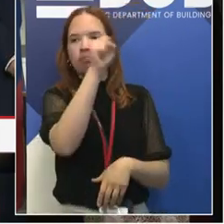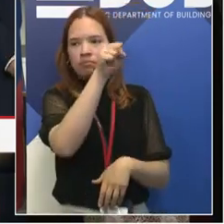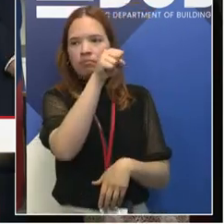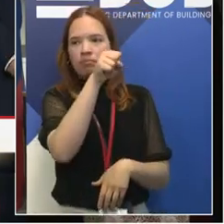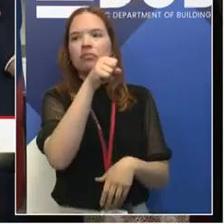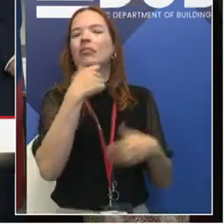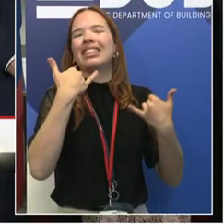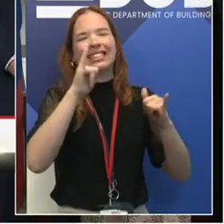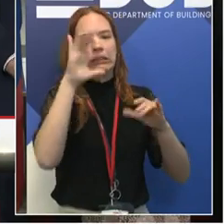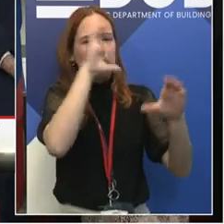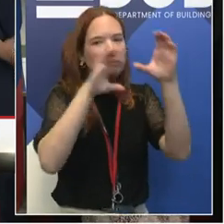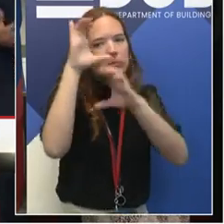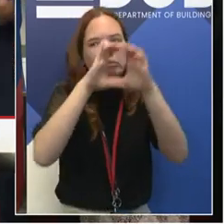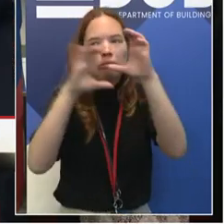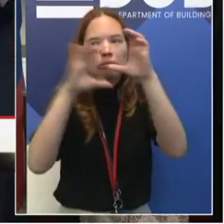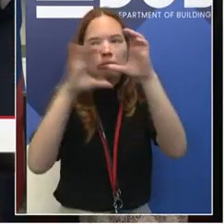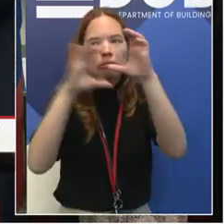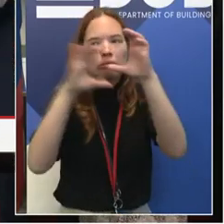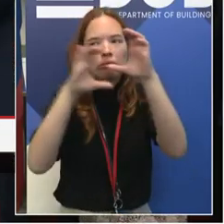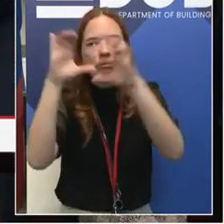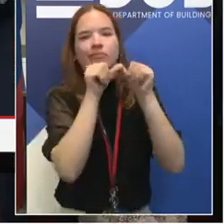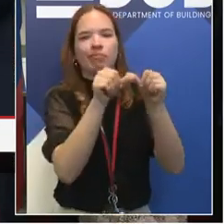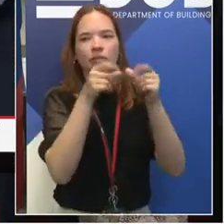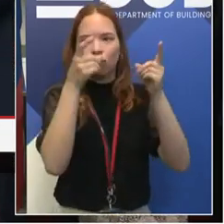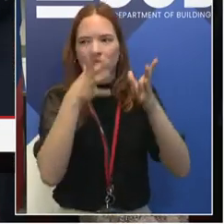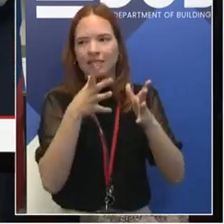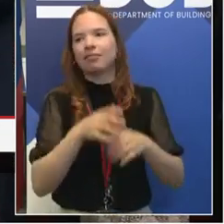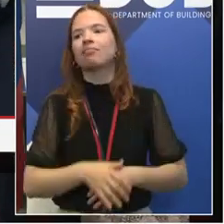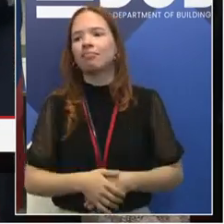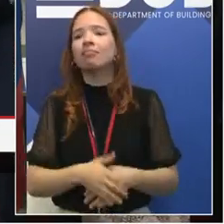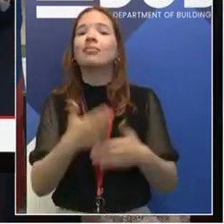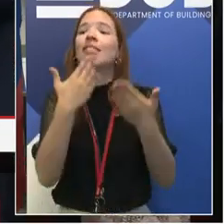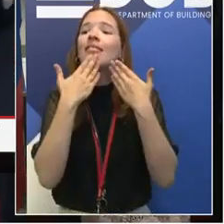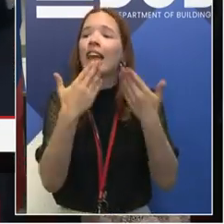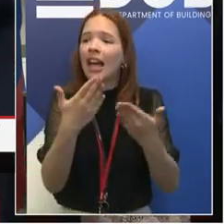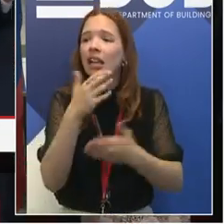of DLCP. Let's hear it for Shirley. Thank you for